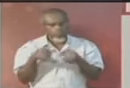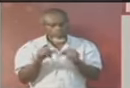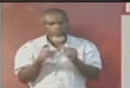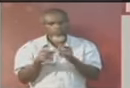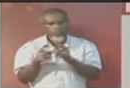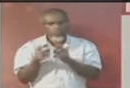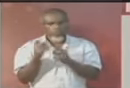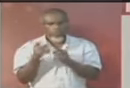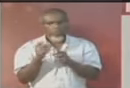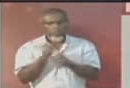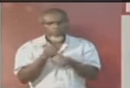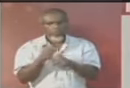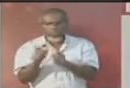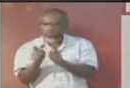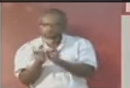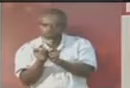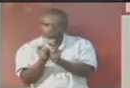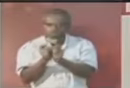Fortin old and new hospitals.